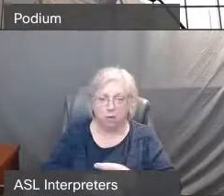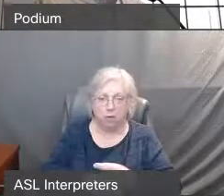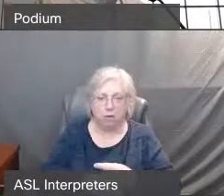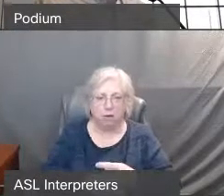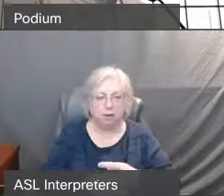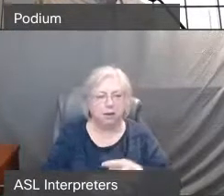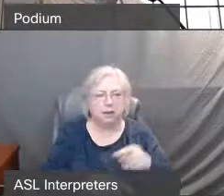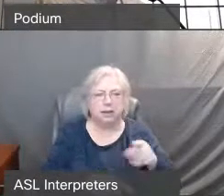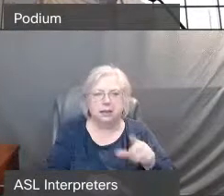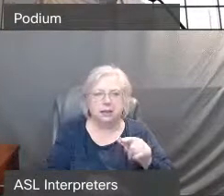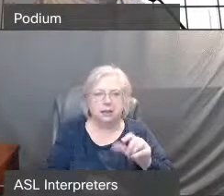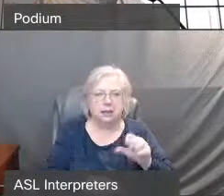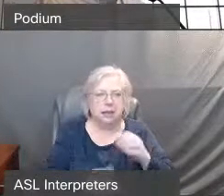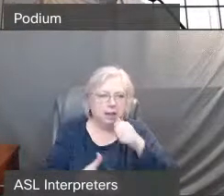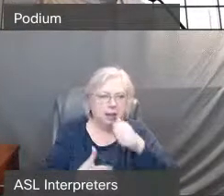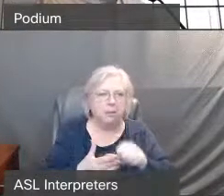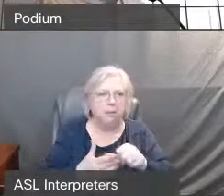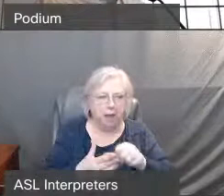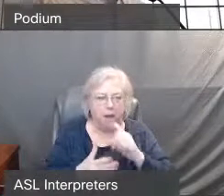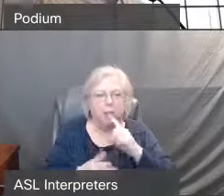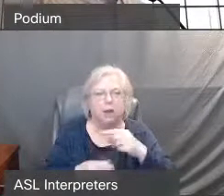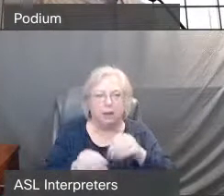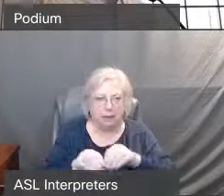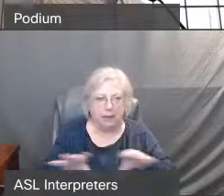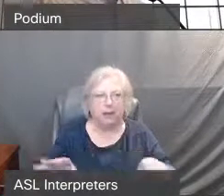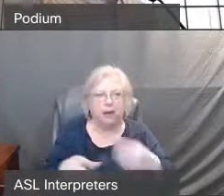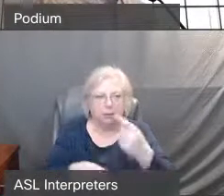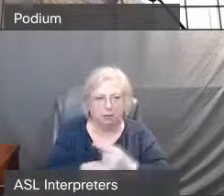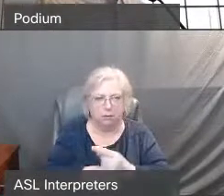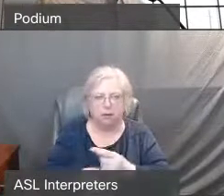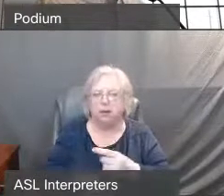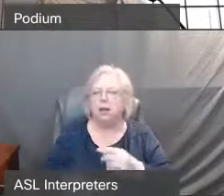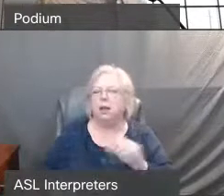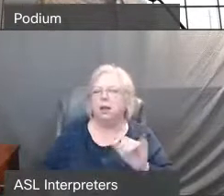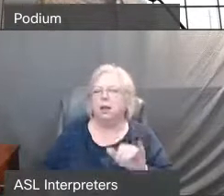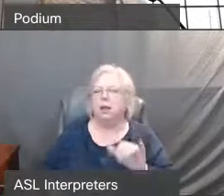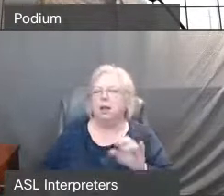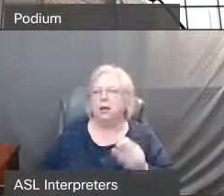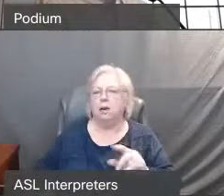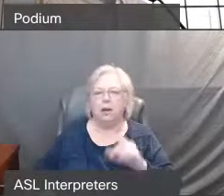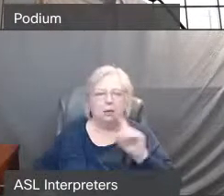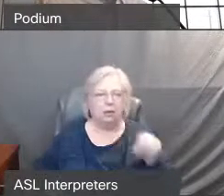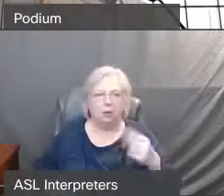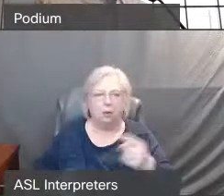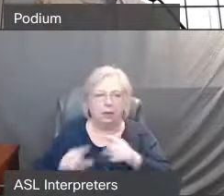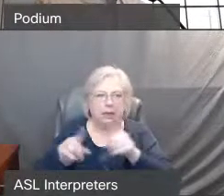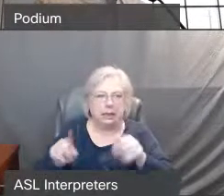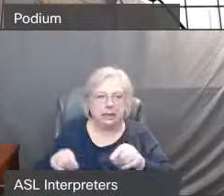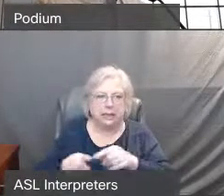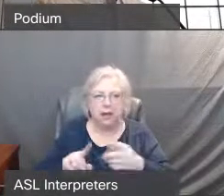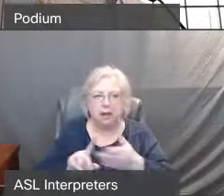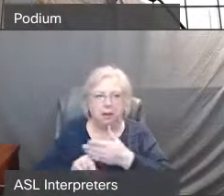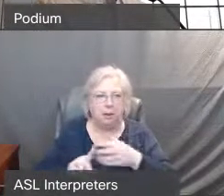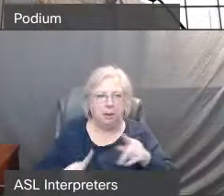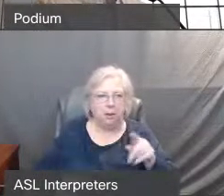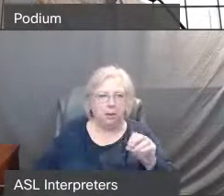In this case, the mail notification was done correctly. Okay. Okay, so it's a sign only, sign